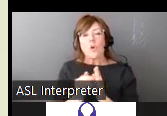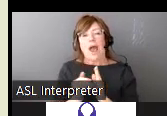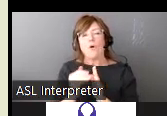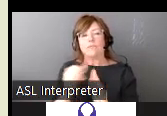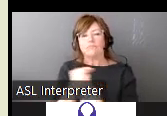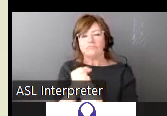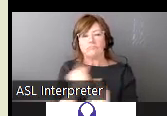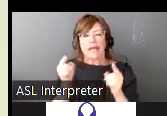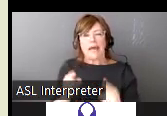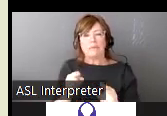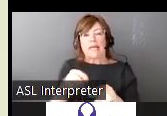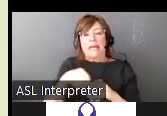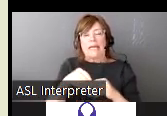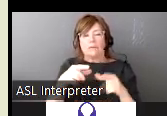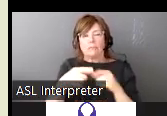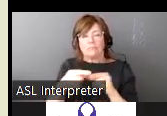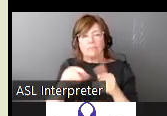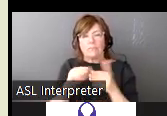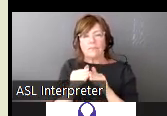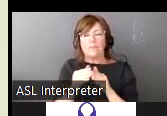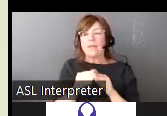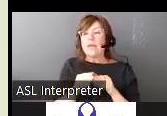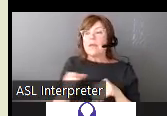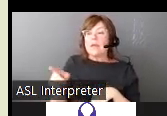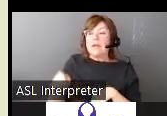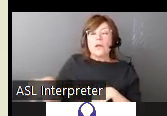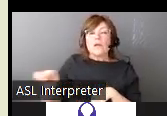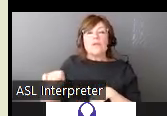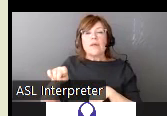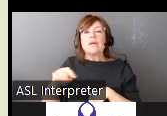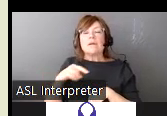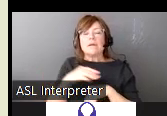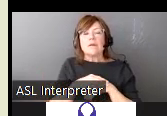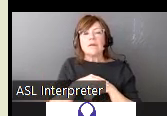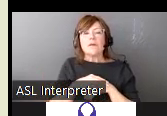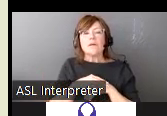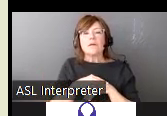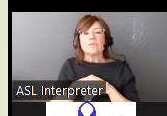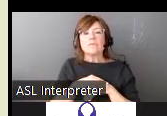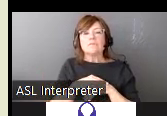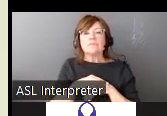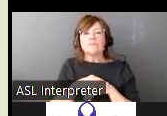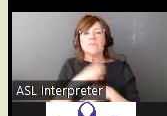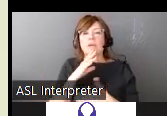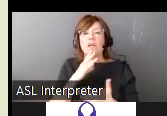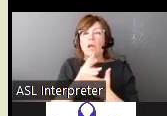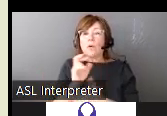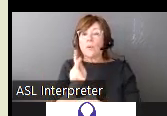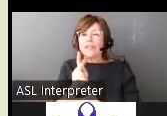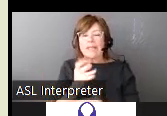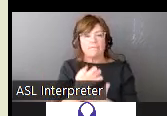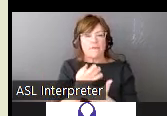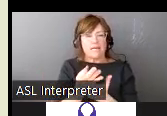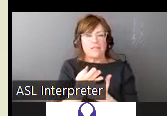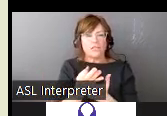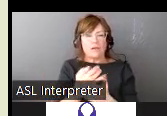community. Participants identified in descending order: financial dependence, physical dependence on